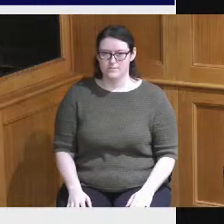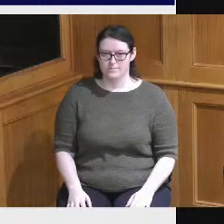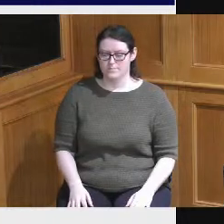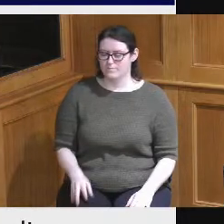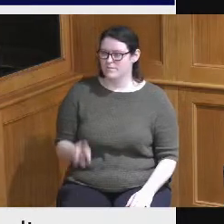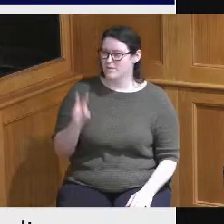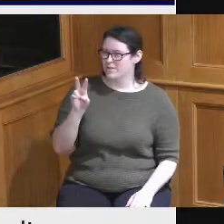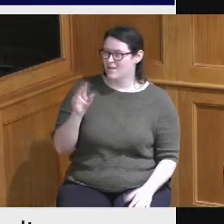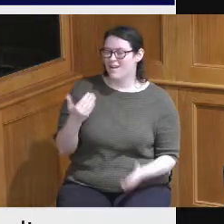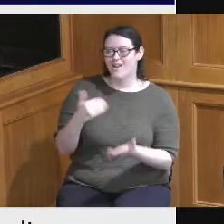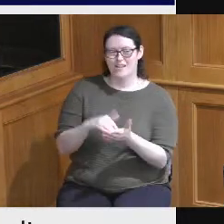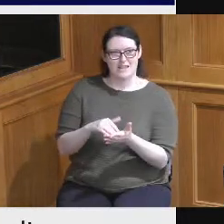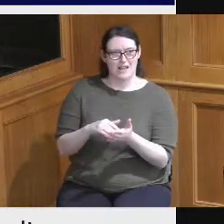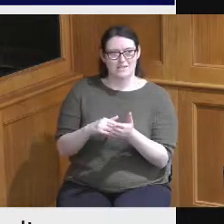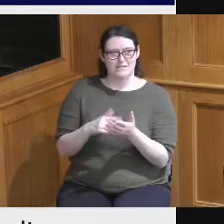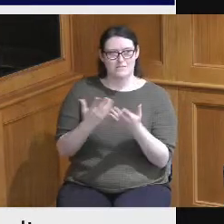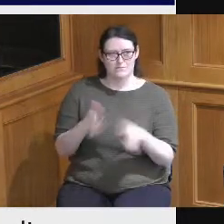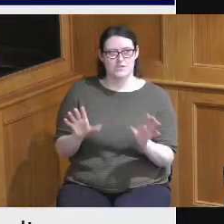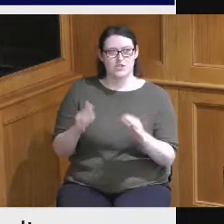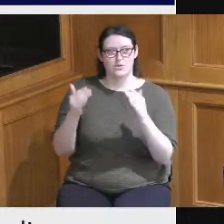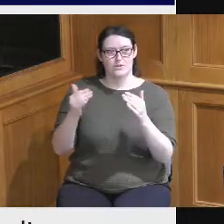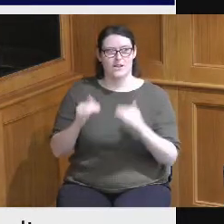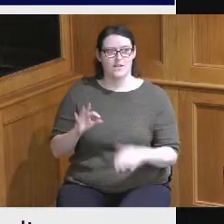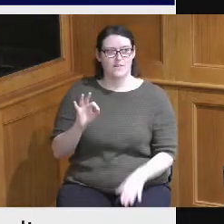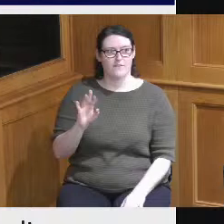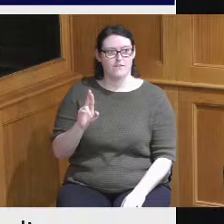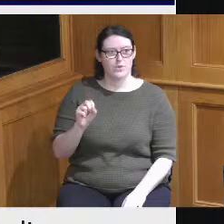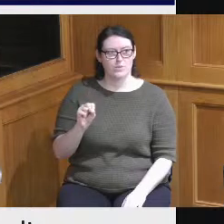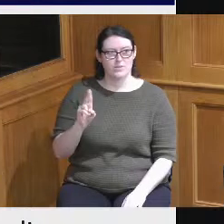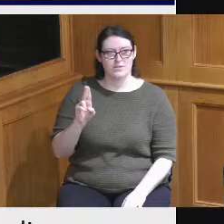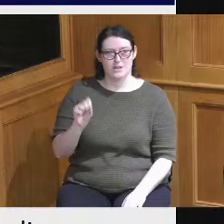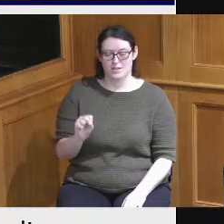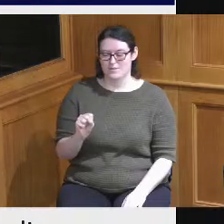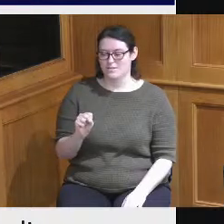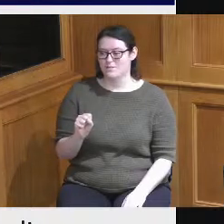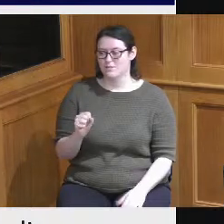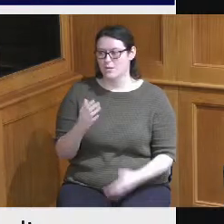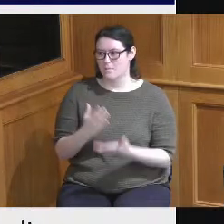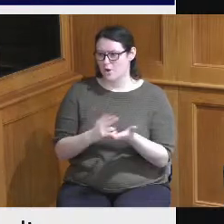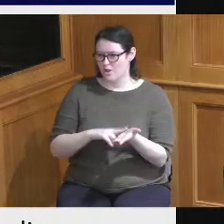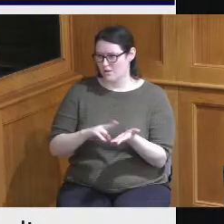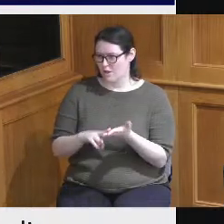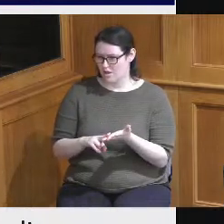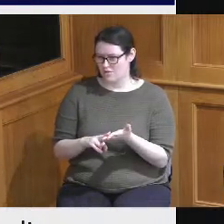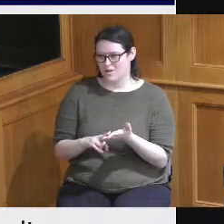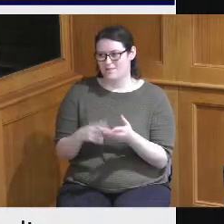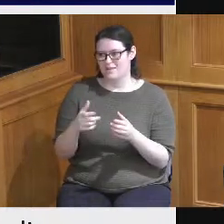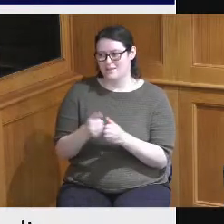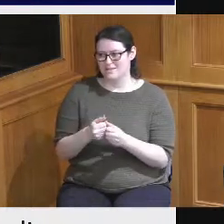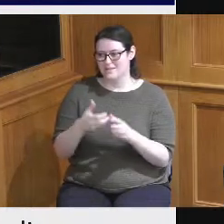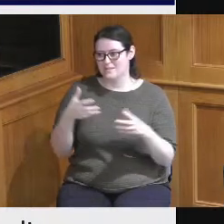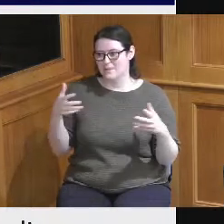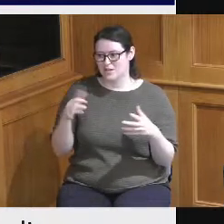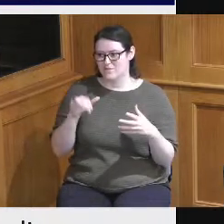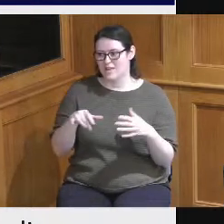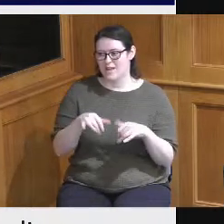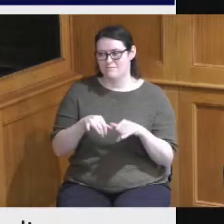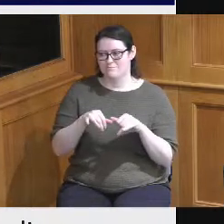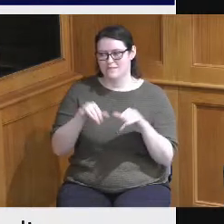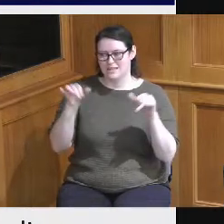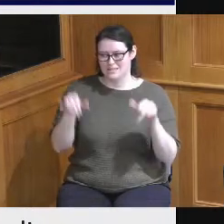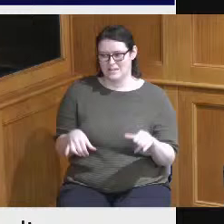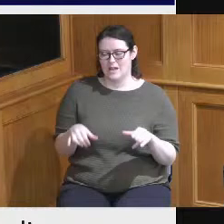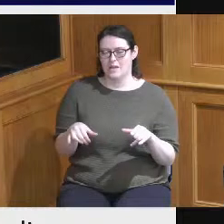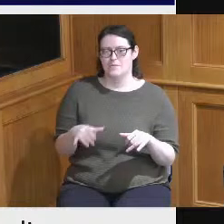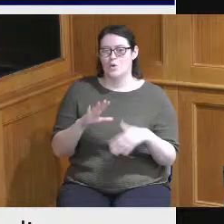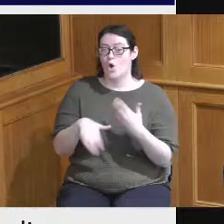And again, that includes everything. Okay, Fusus, part of the new contract. Fusus is the expansion of that platform. And again, that brings